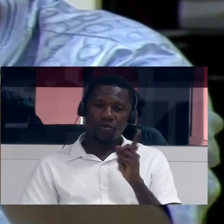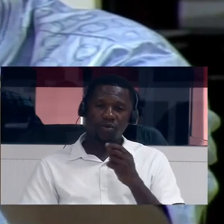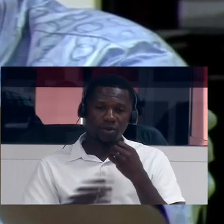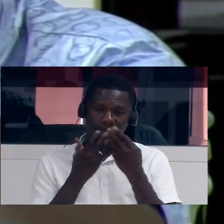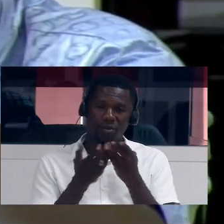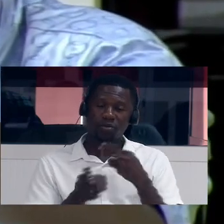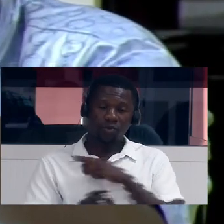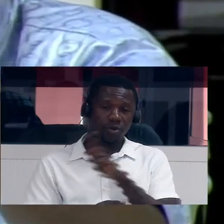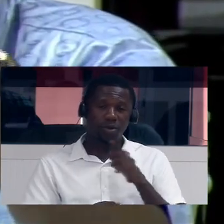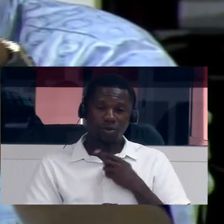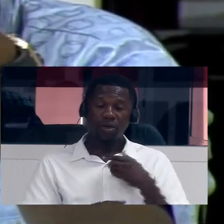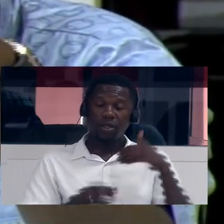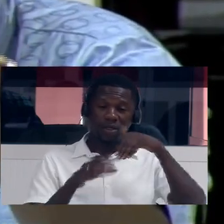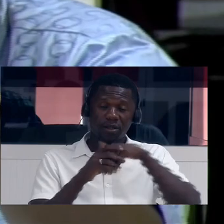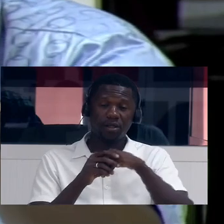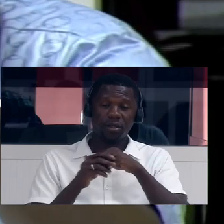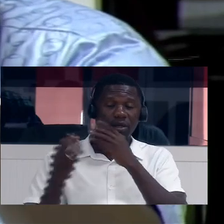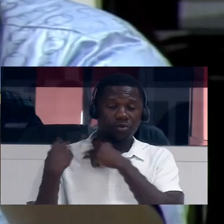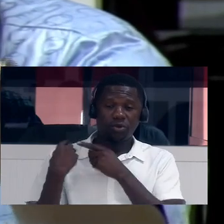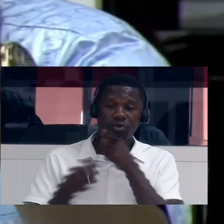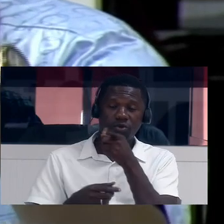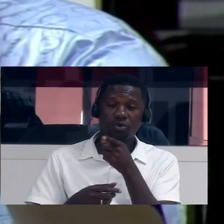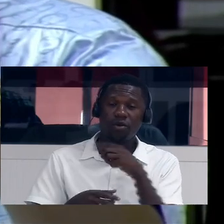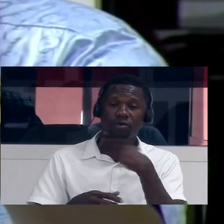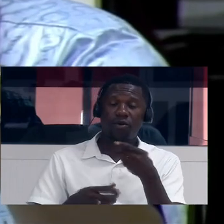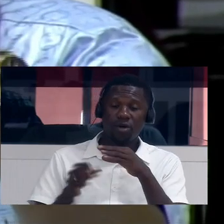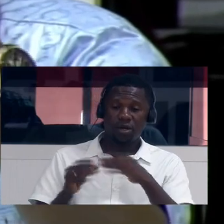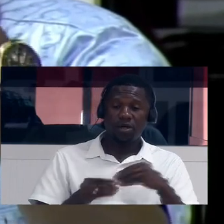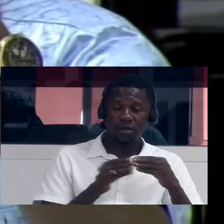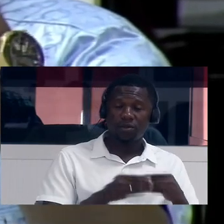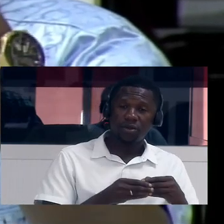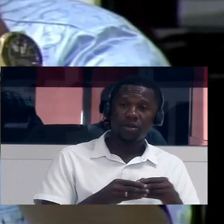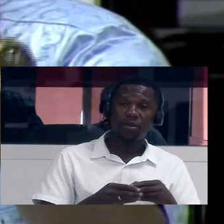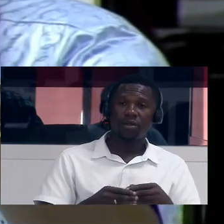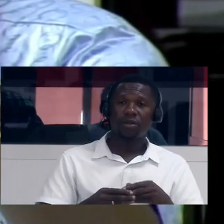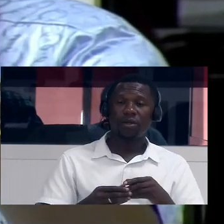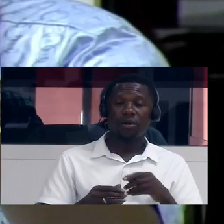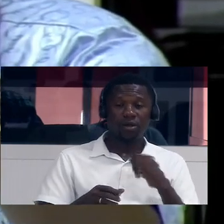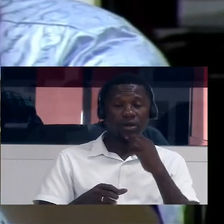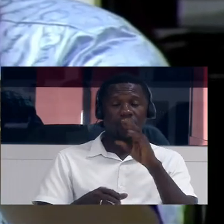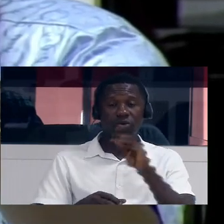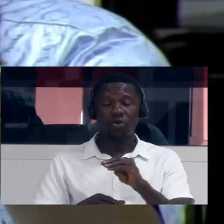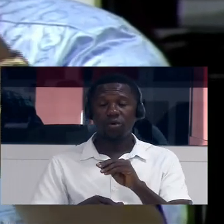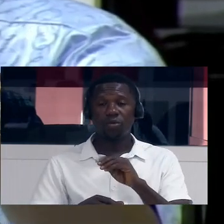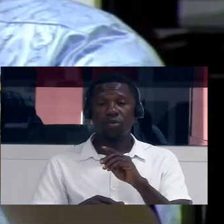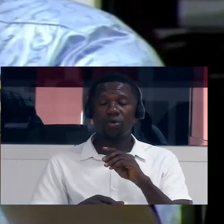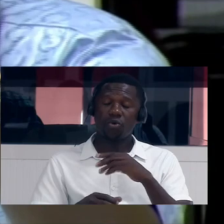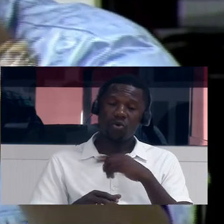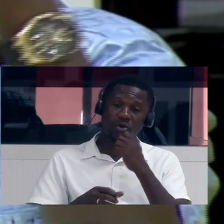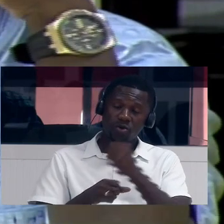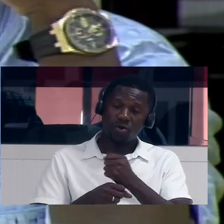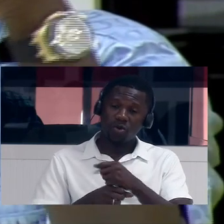not attributing responsibility to you for actions committed or carried